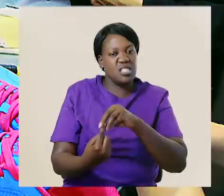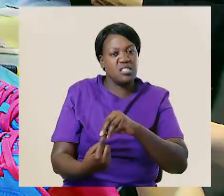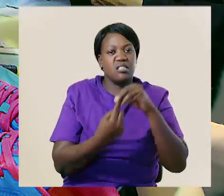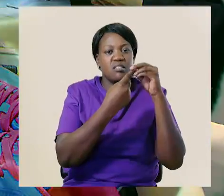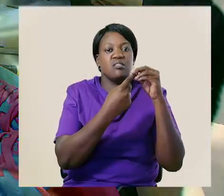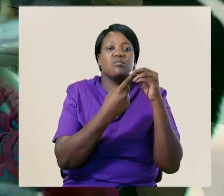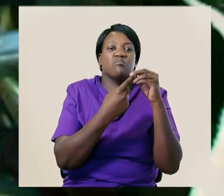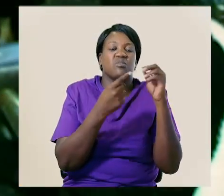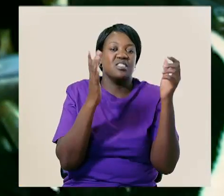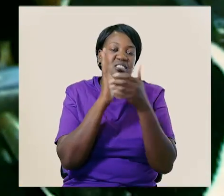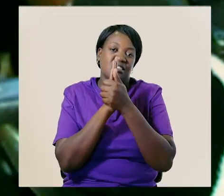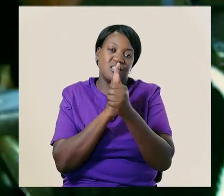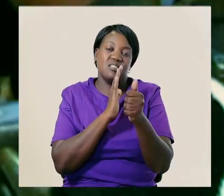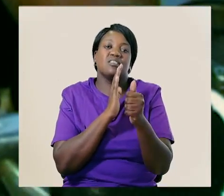way.